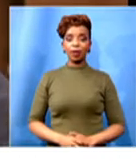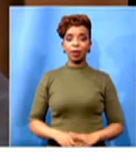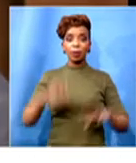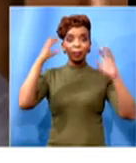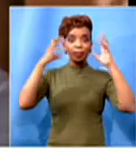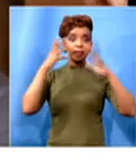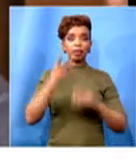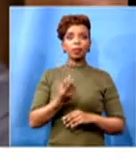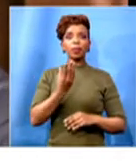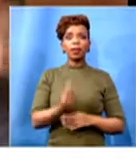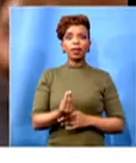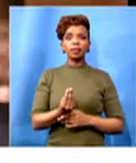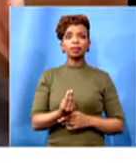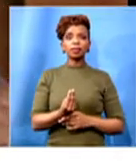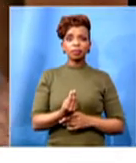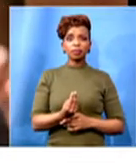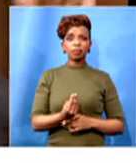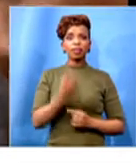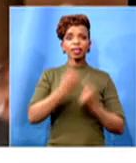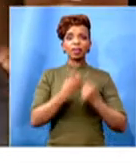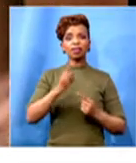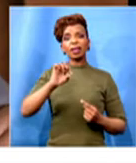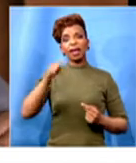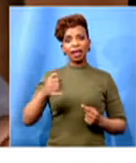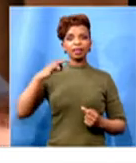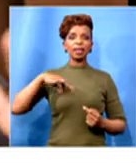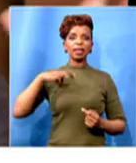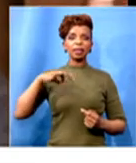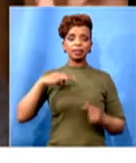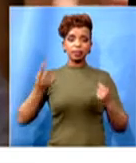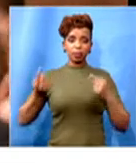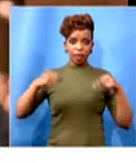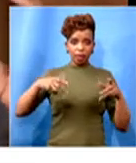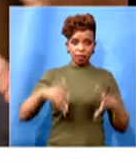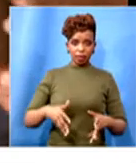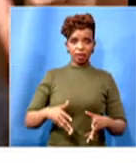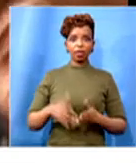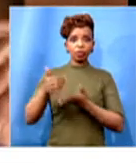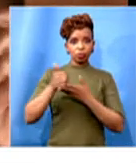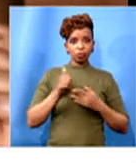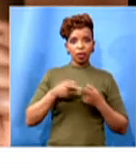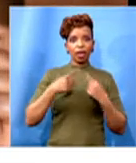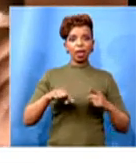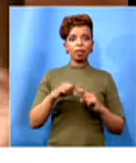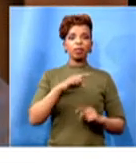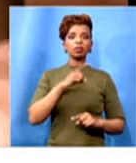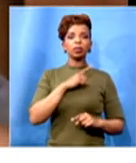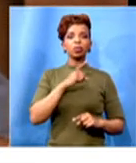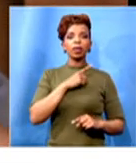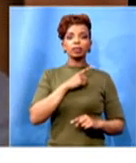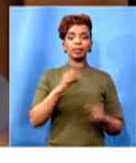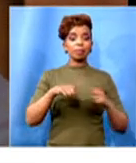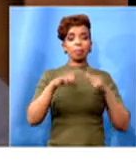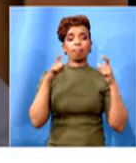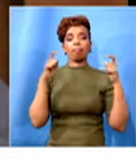even ask other ladies who couldn't even come here to come and help us, because it was a big order, so we